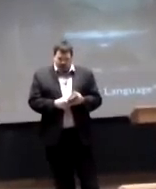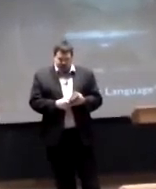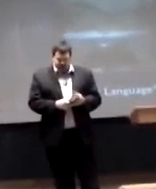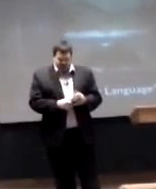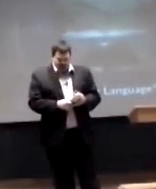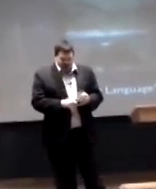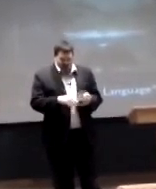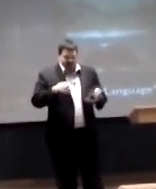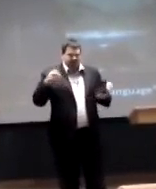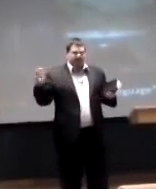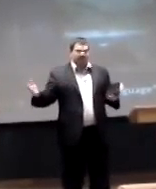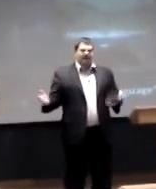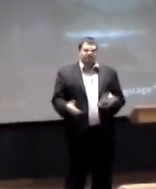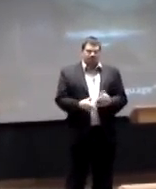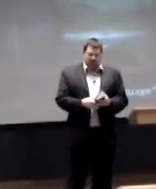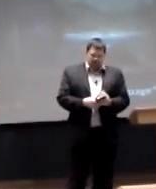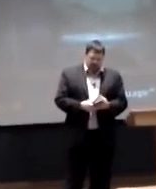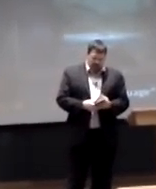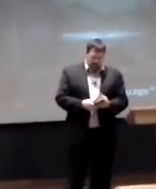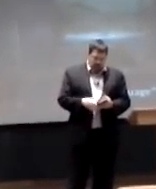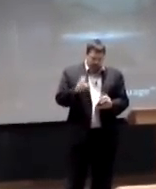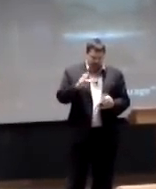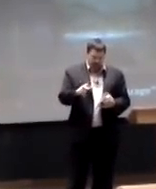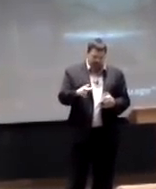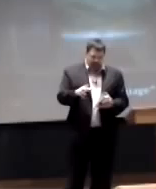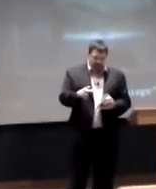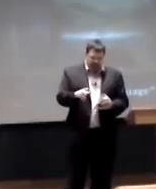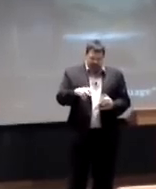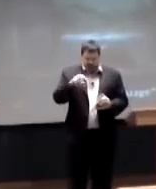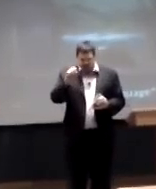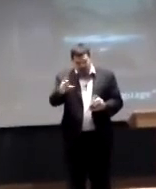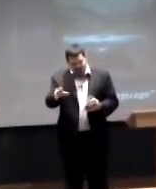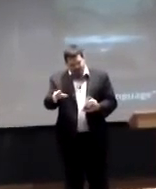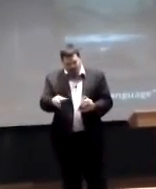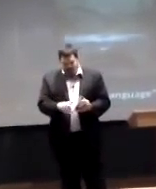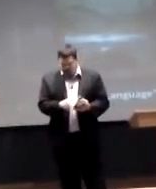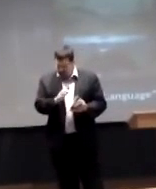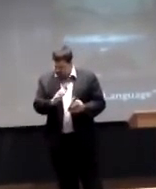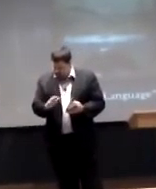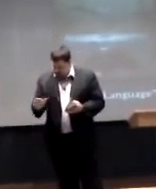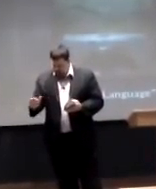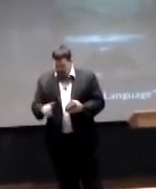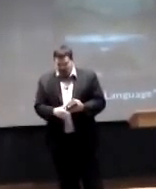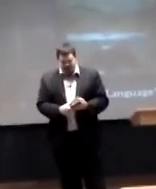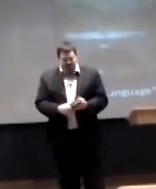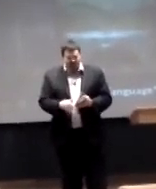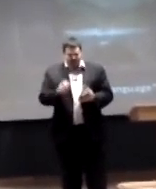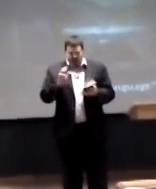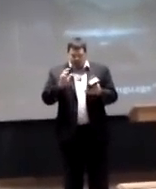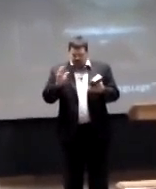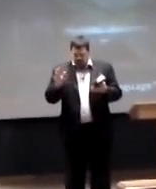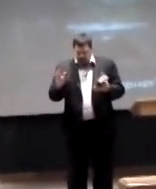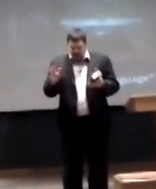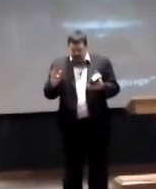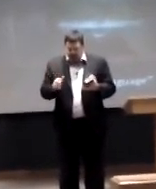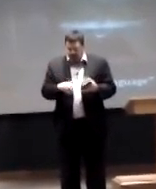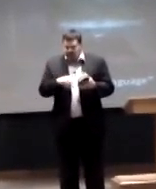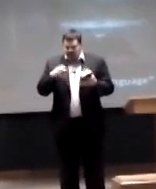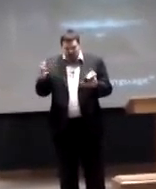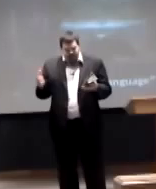Paul, and we continue to ask the question, Father, what does it mean to be your people as we went through the book of Exodus, and what does it